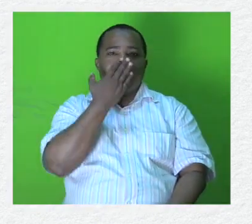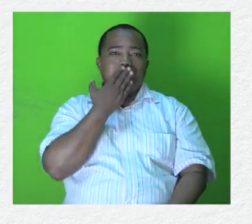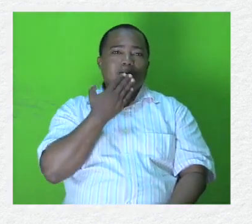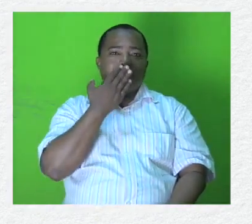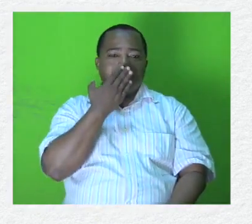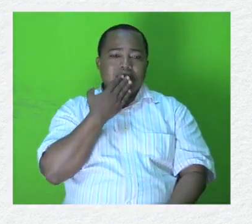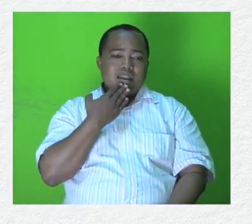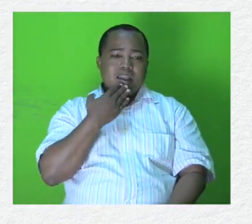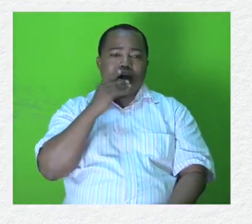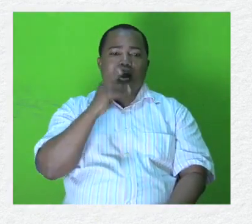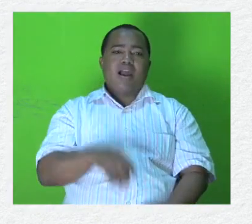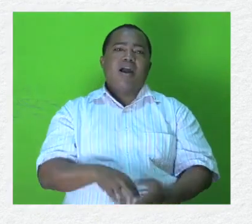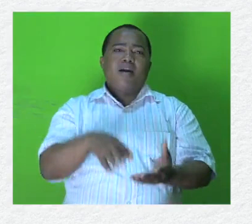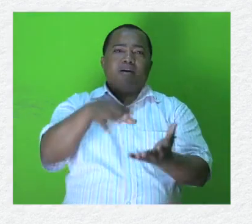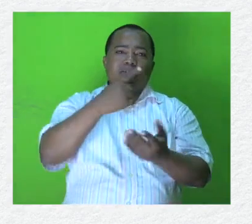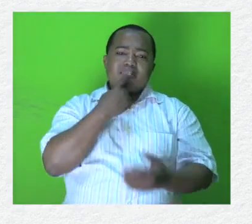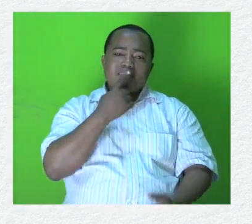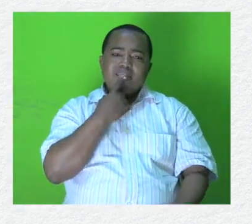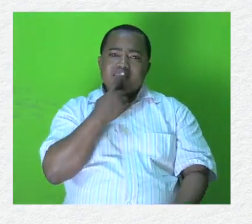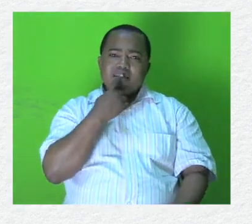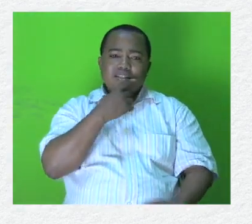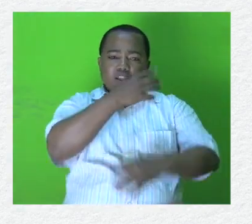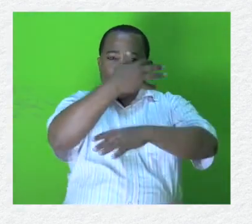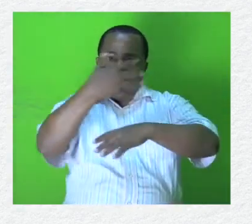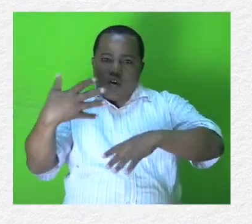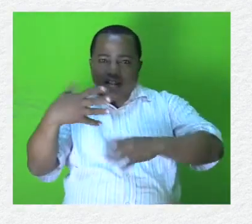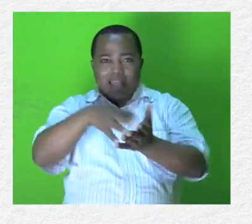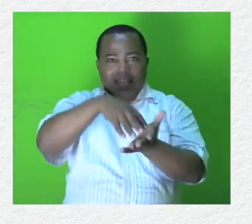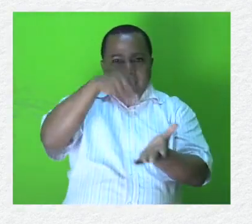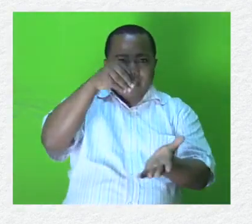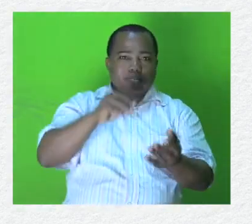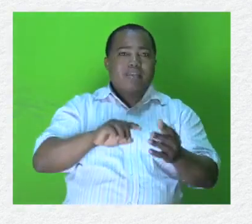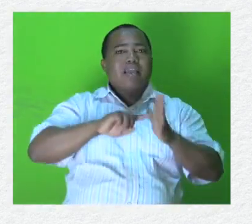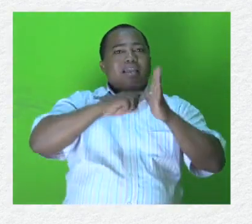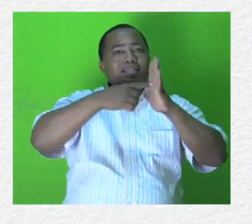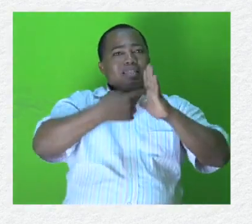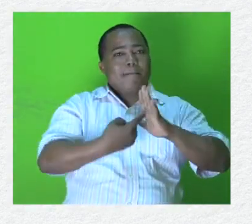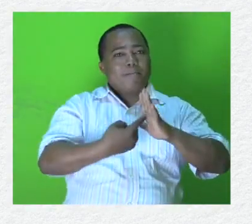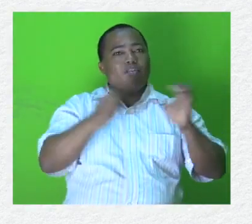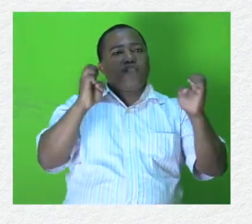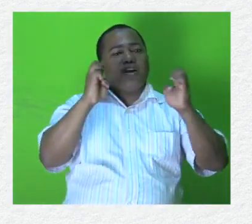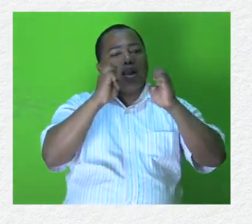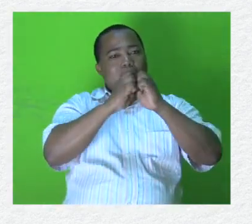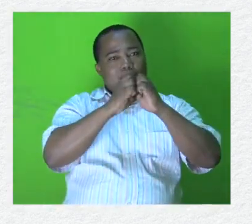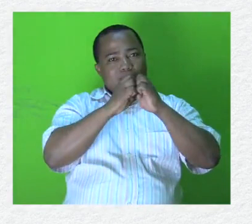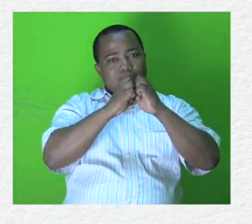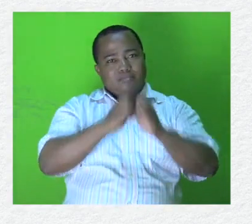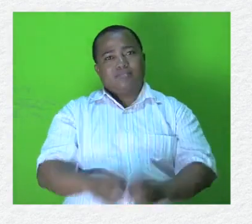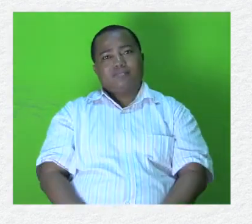Sugar, table salt, water, and sand are examples of compound.